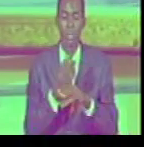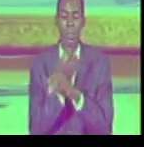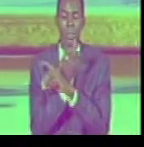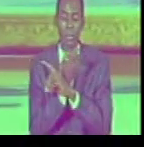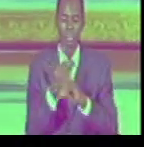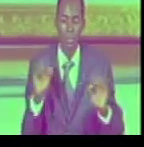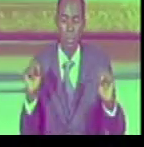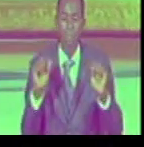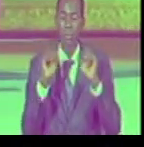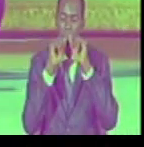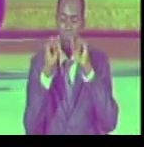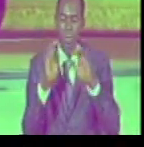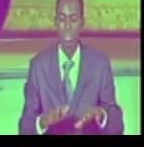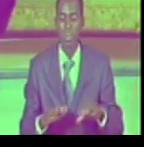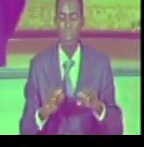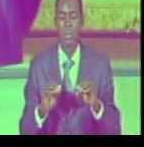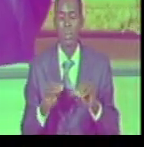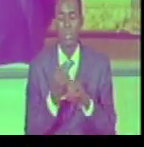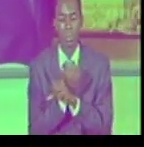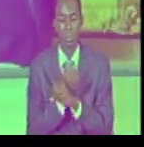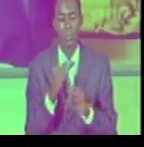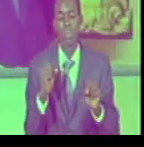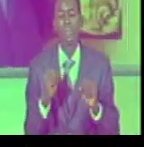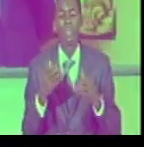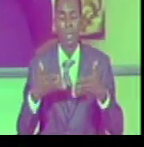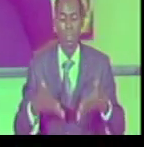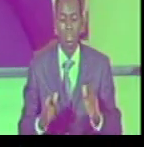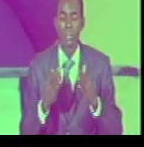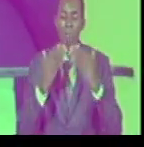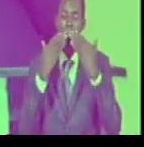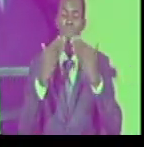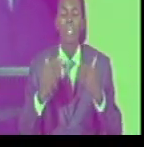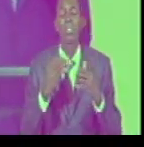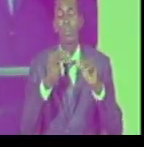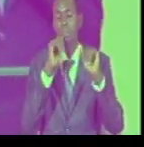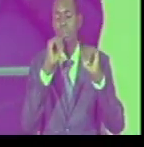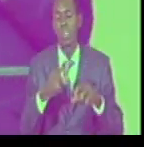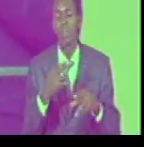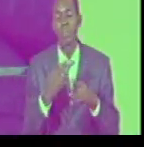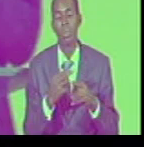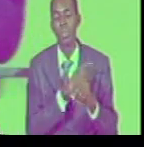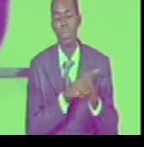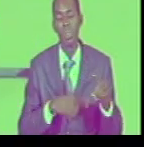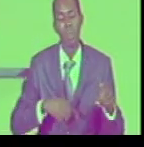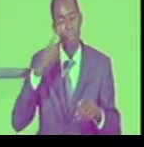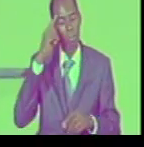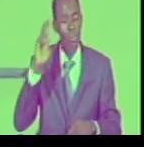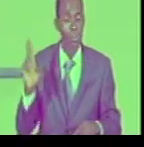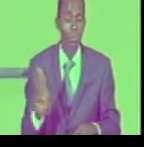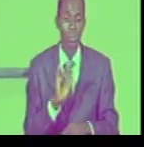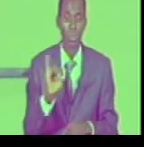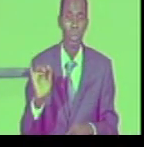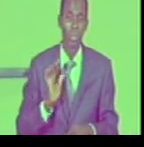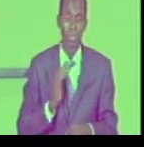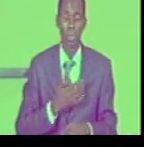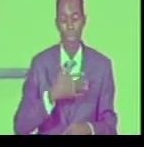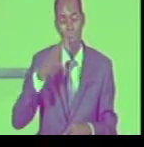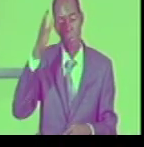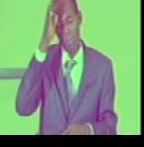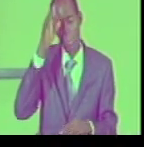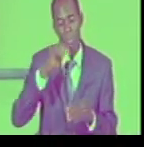God the glory and praises for how the Lord has used his servant, our Father in the Lord, our GS, to minister